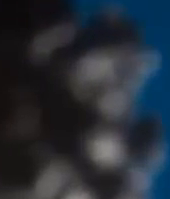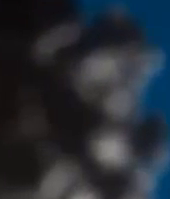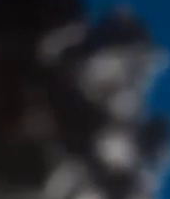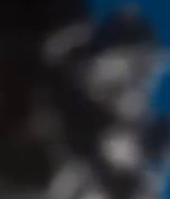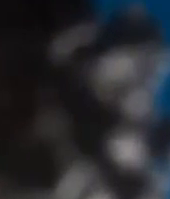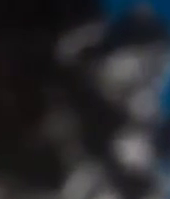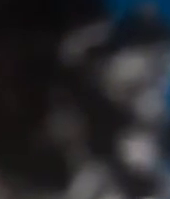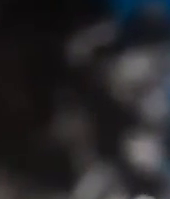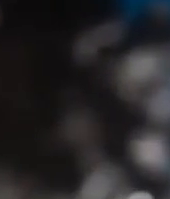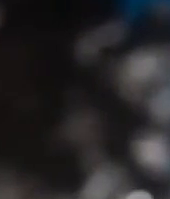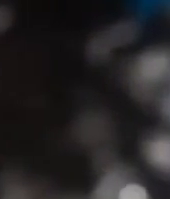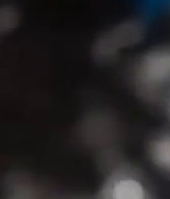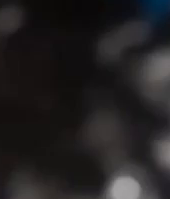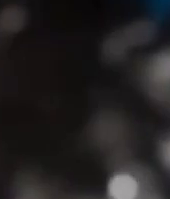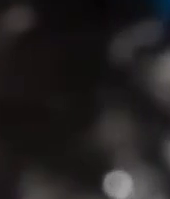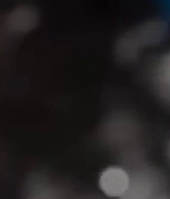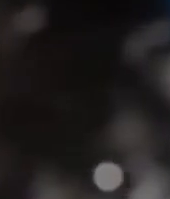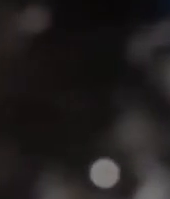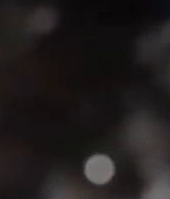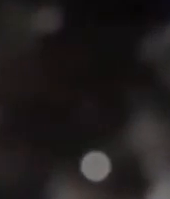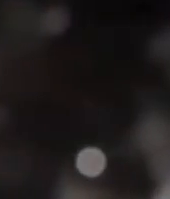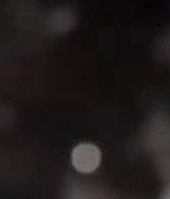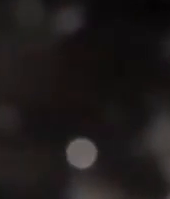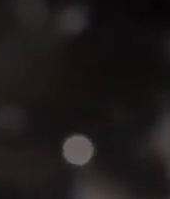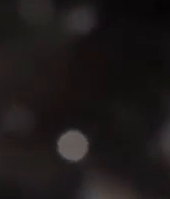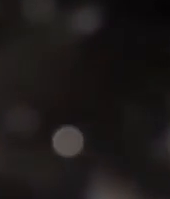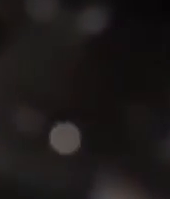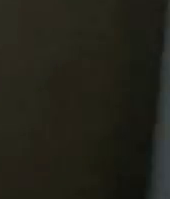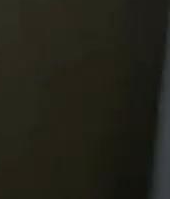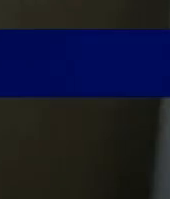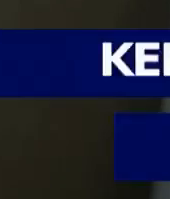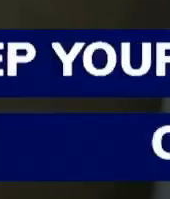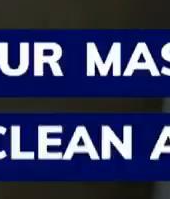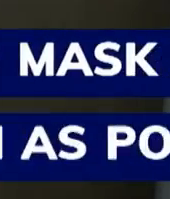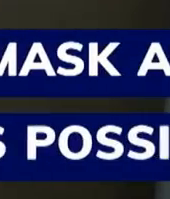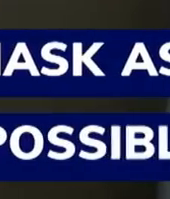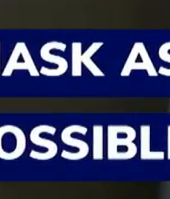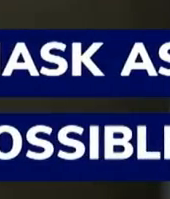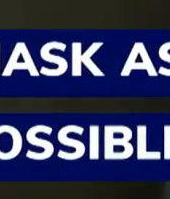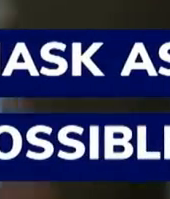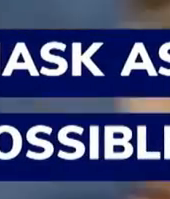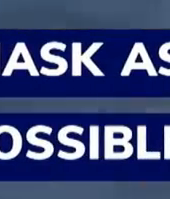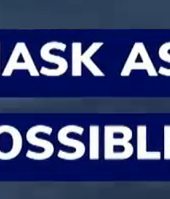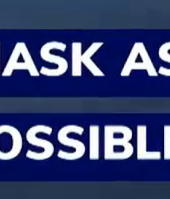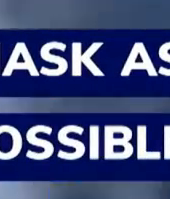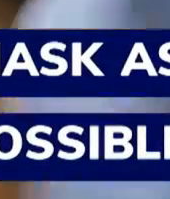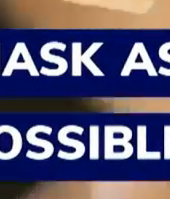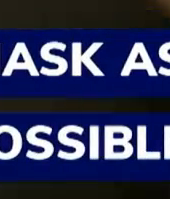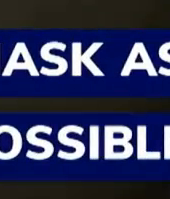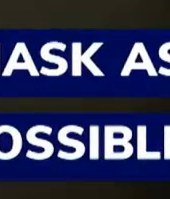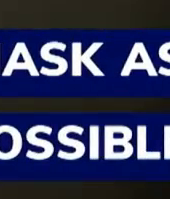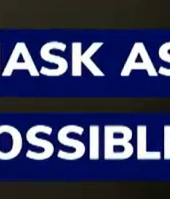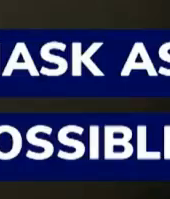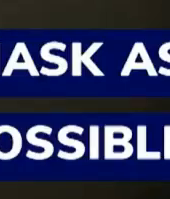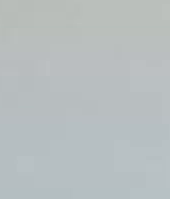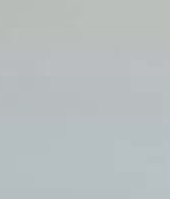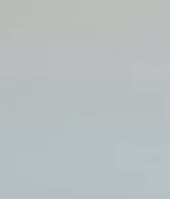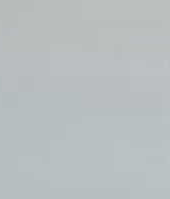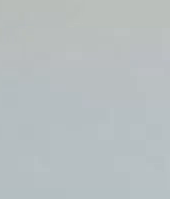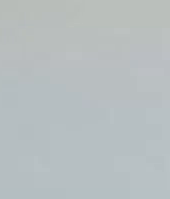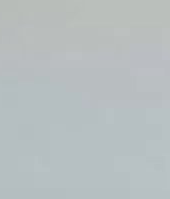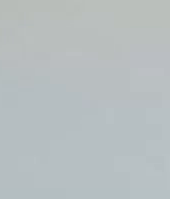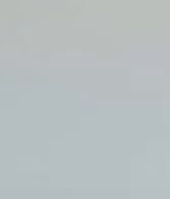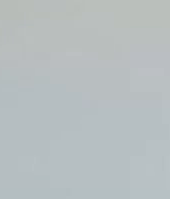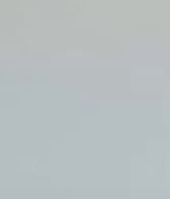can survive on certain surfaces for a long while, so before you put your mask on, please do not contaminate it by placing it on an unclean surface. And